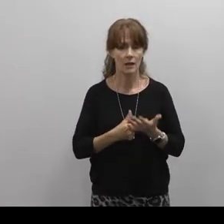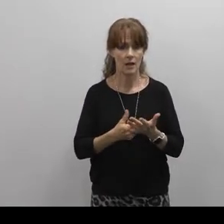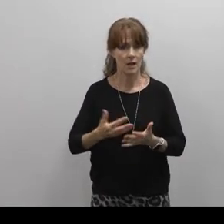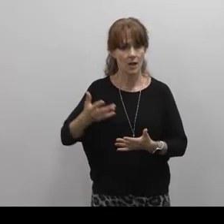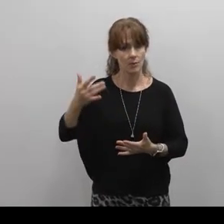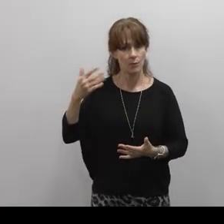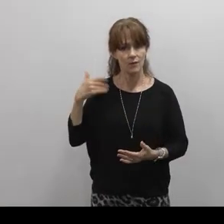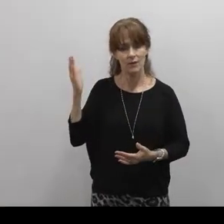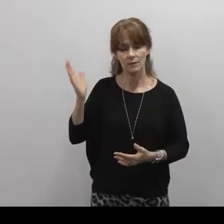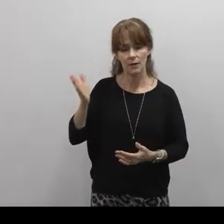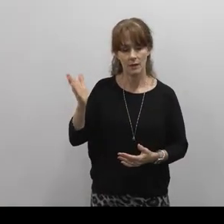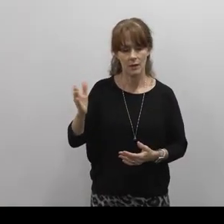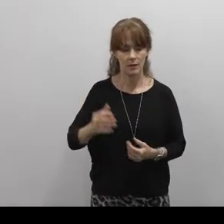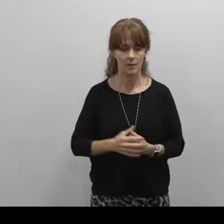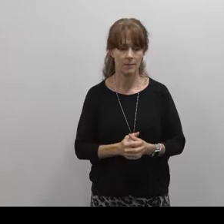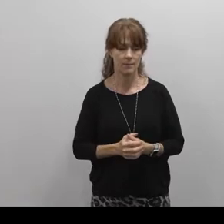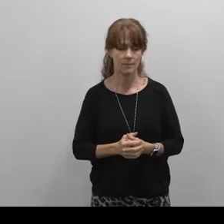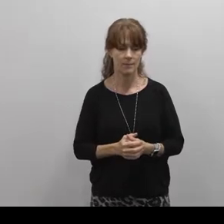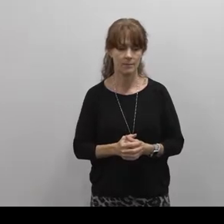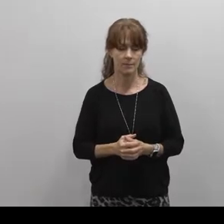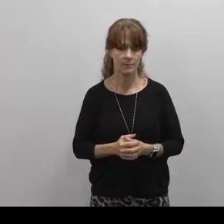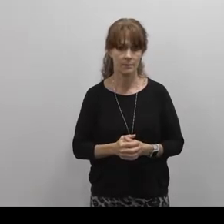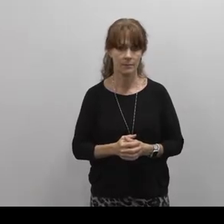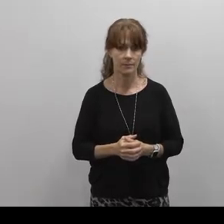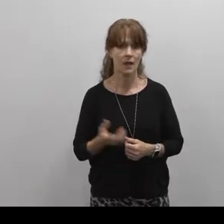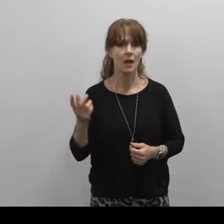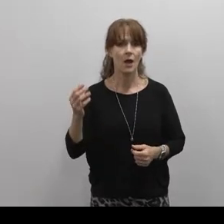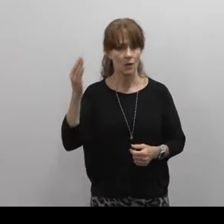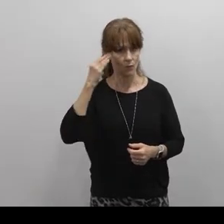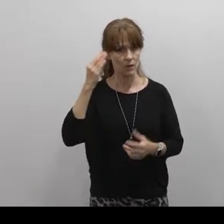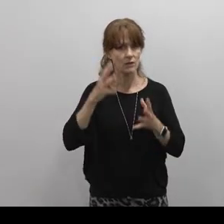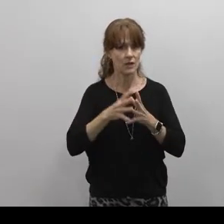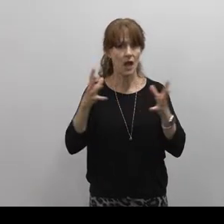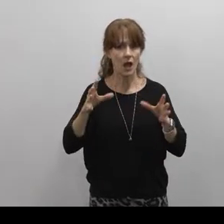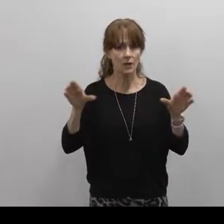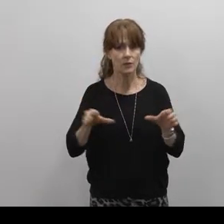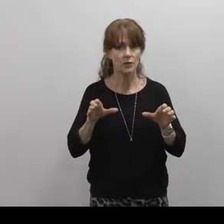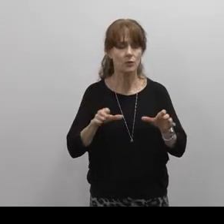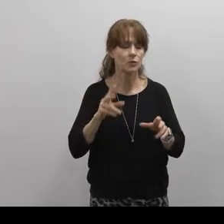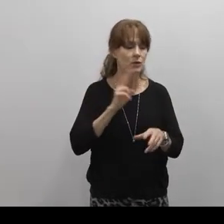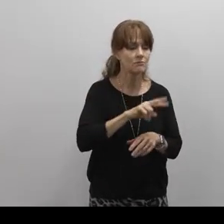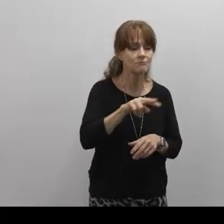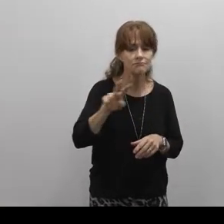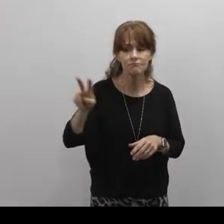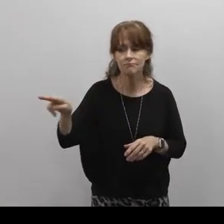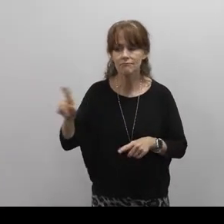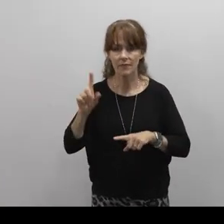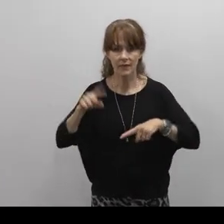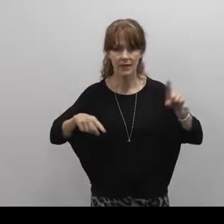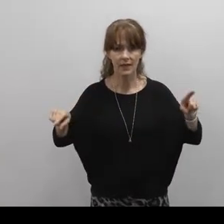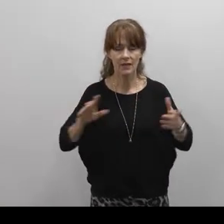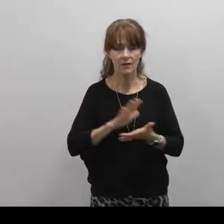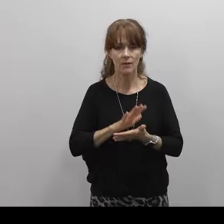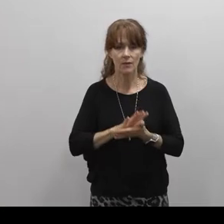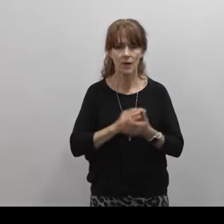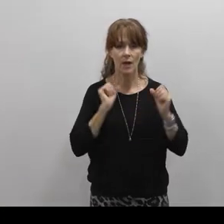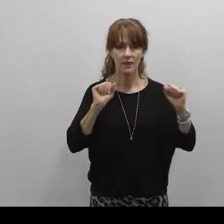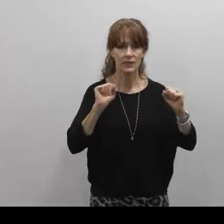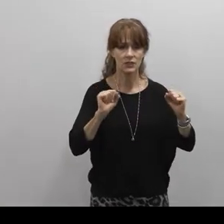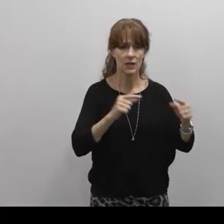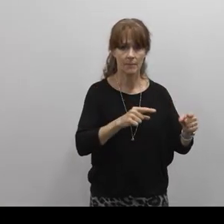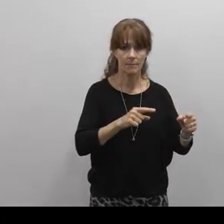previous presentations. So we know there's quite a bit to do as we walk school sites and see some gym spaces